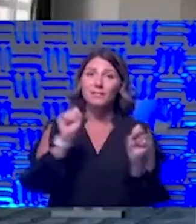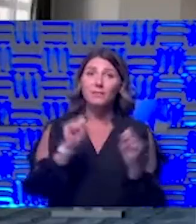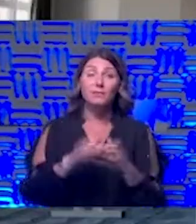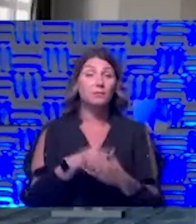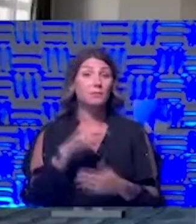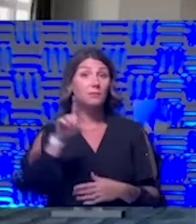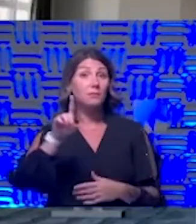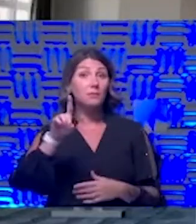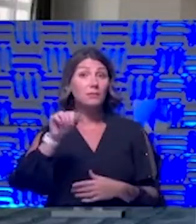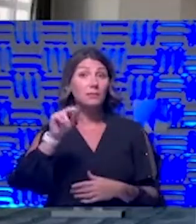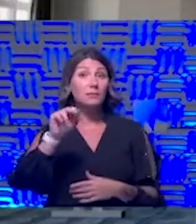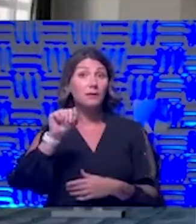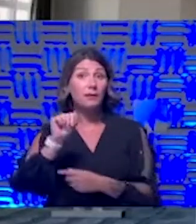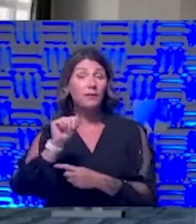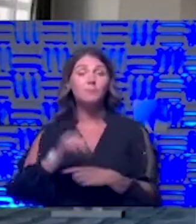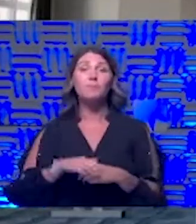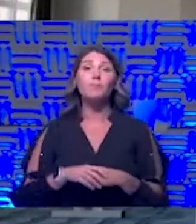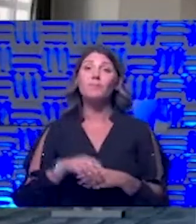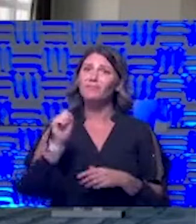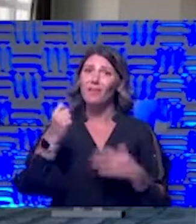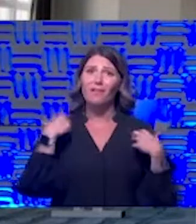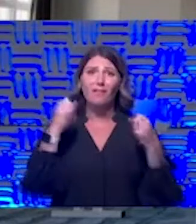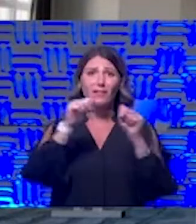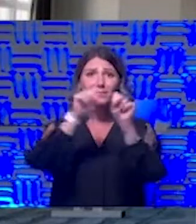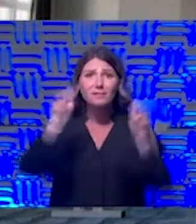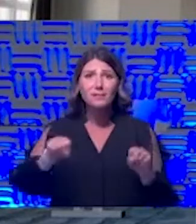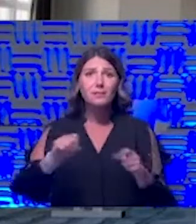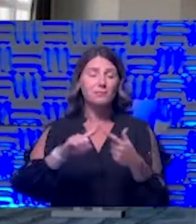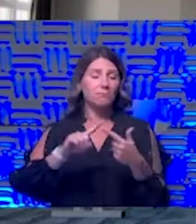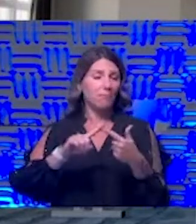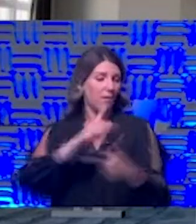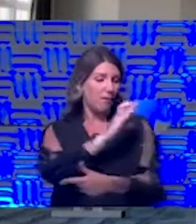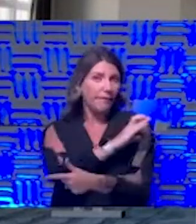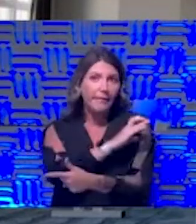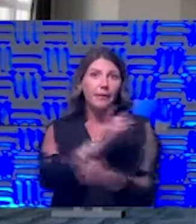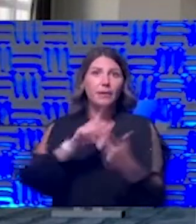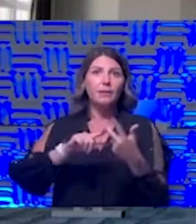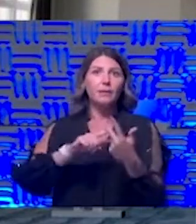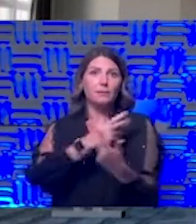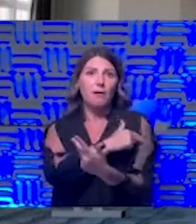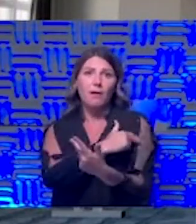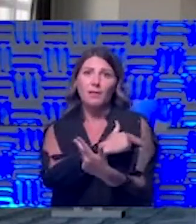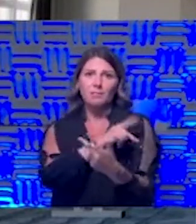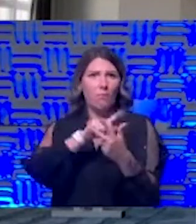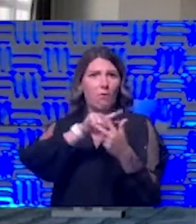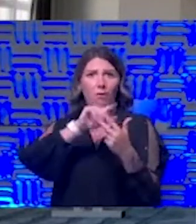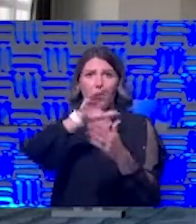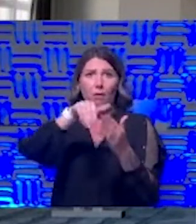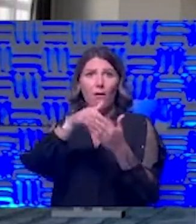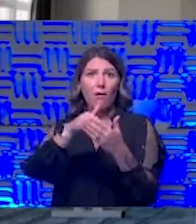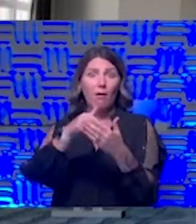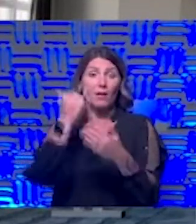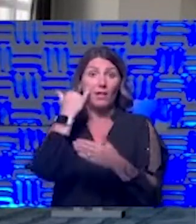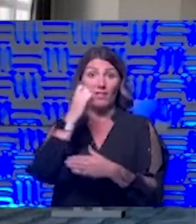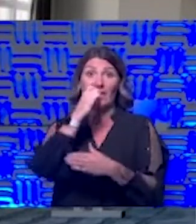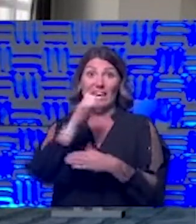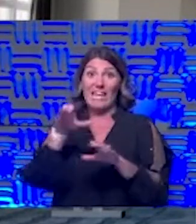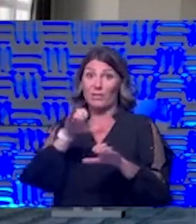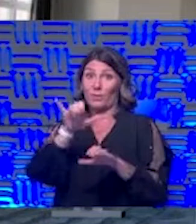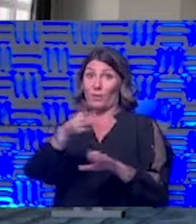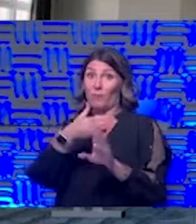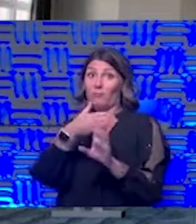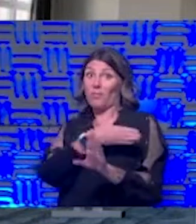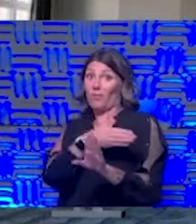The health systems, the clinics, the hospitals, all of these places, if they hadn't done before, they now have changed